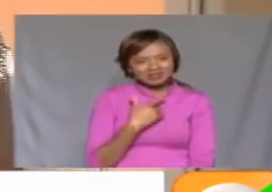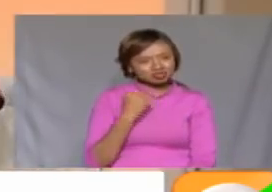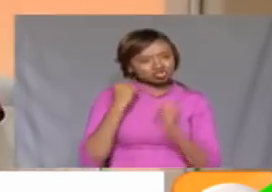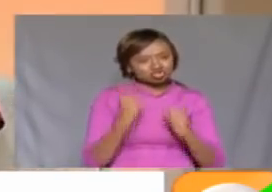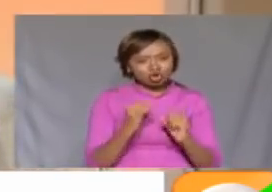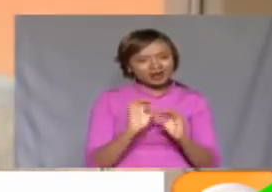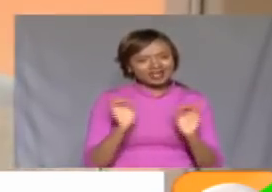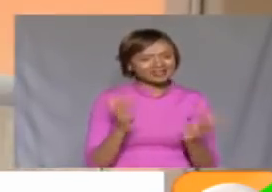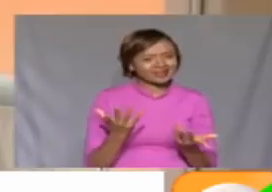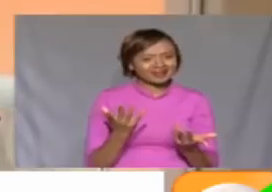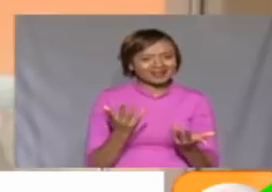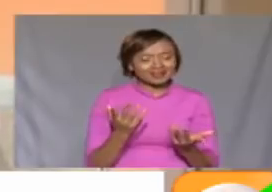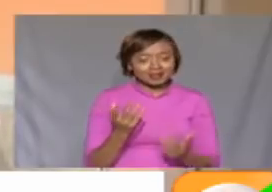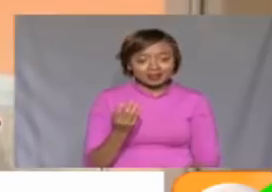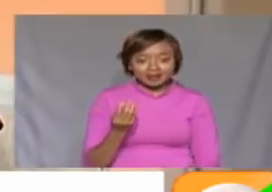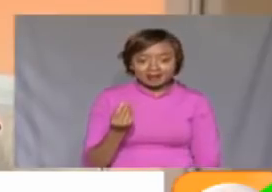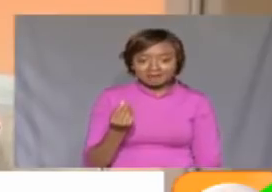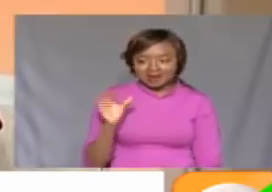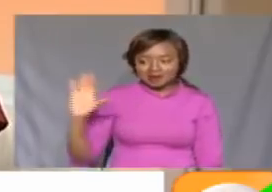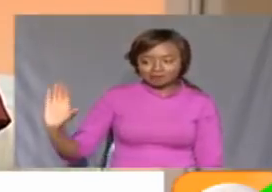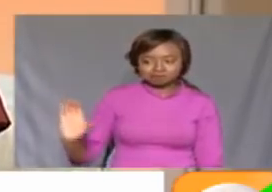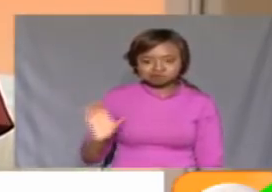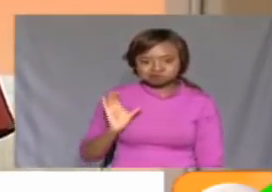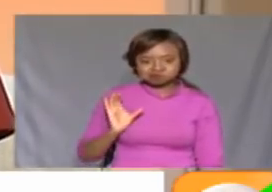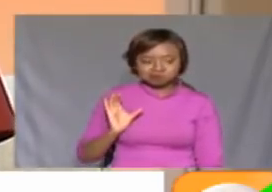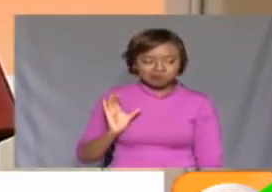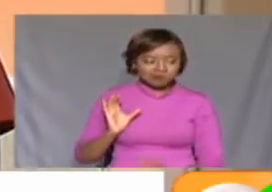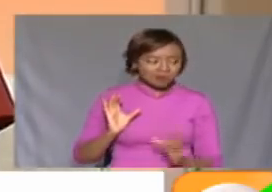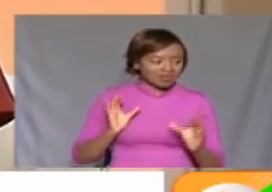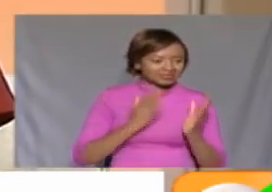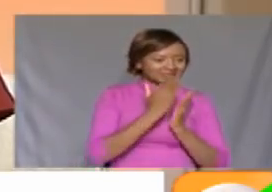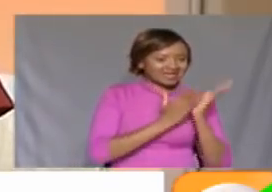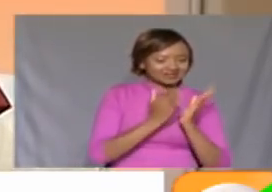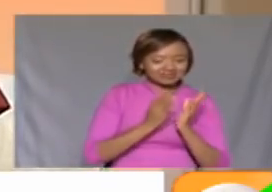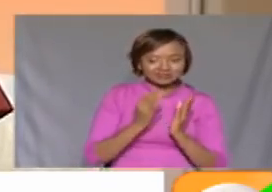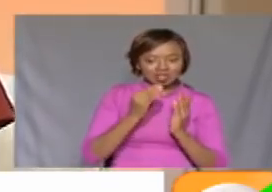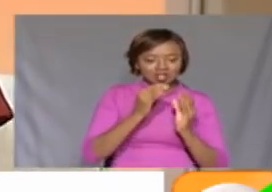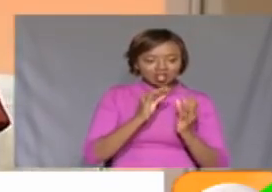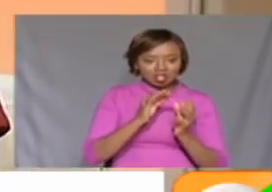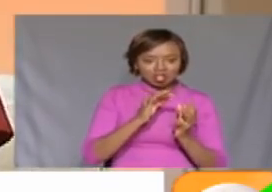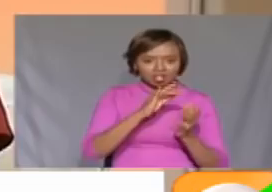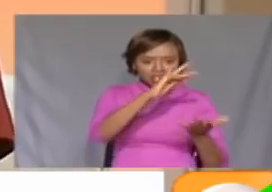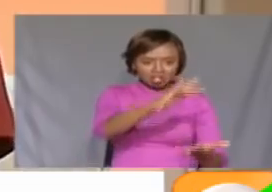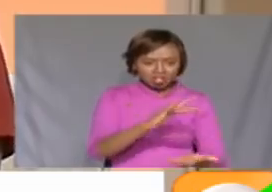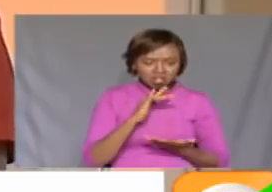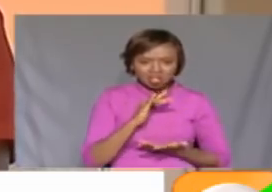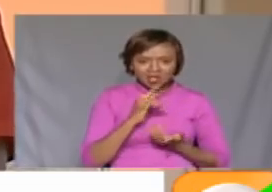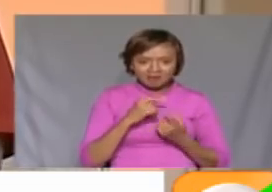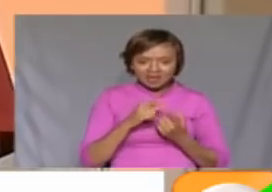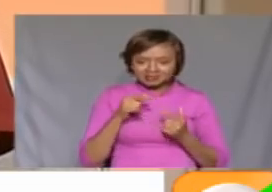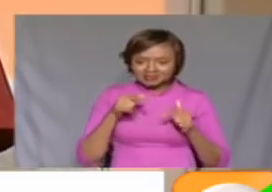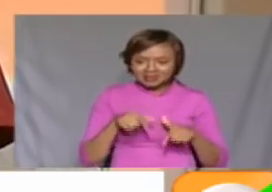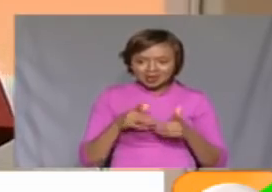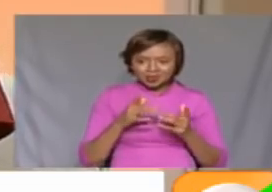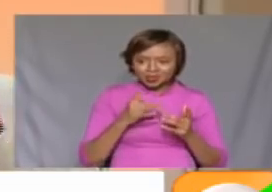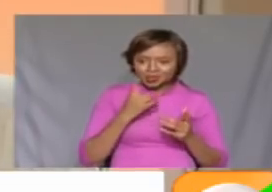I mean, you know, all of this money and all the important services are now being provided by a separate entity. And suddenly I think he realizes that,